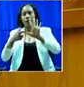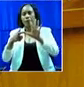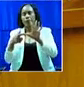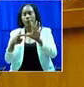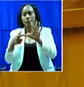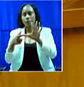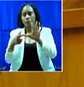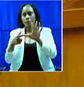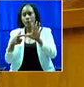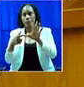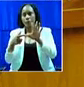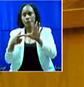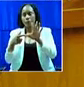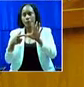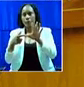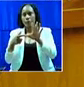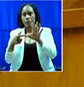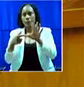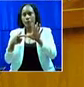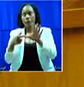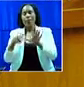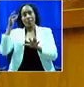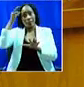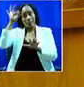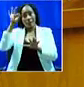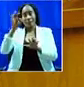to improve the capability of the state.